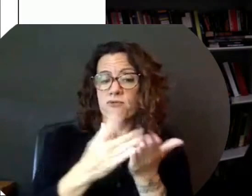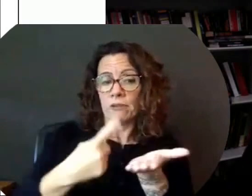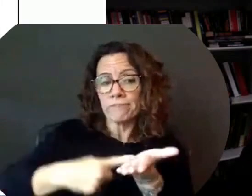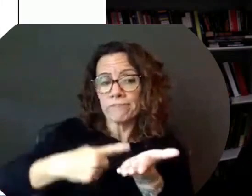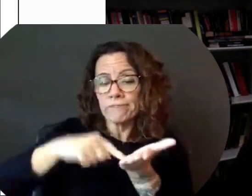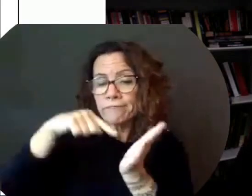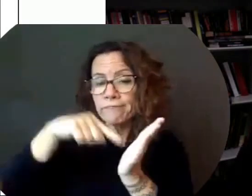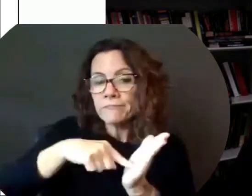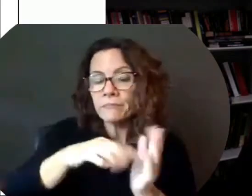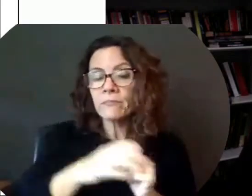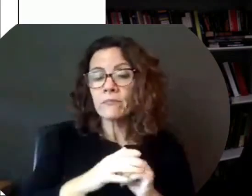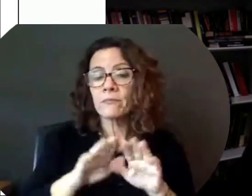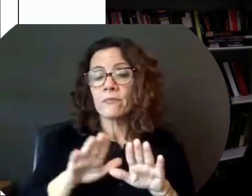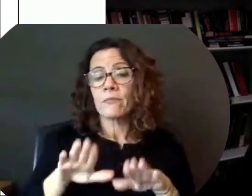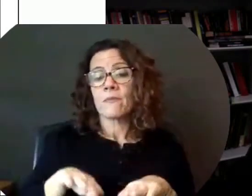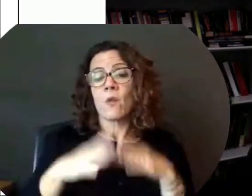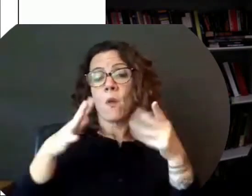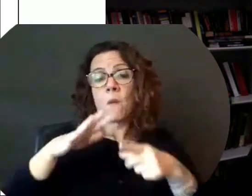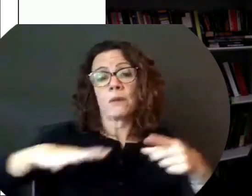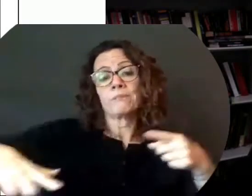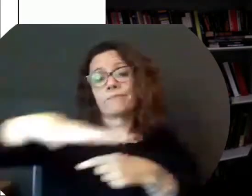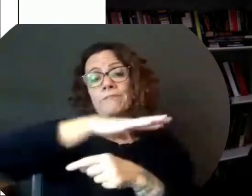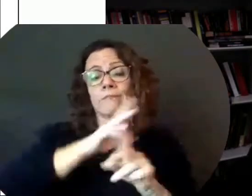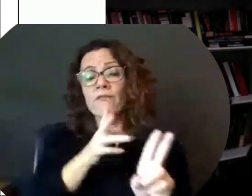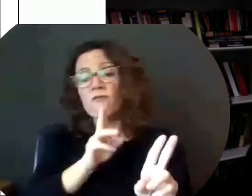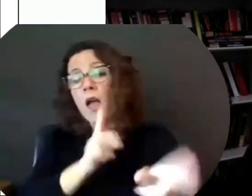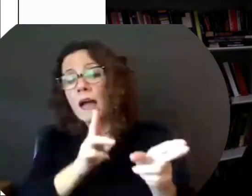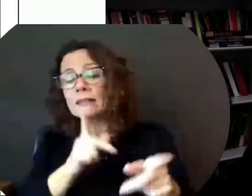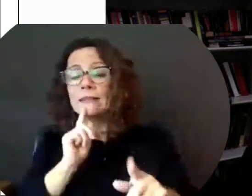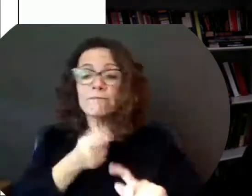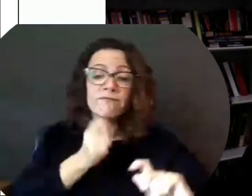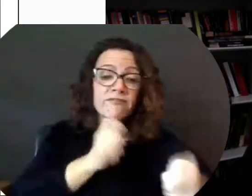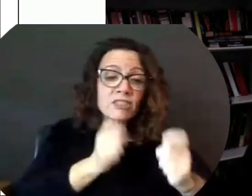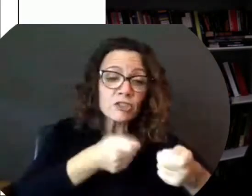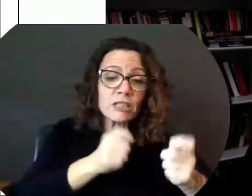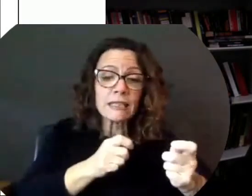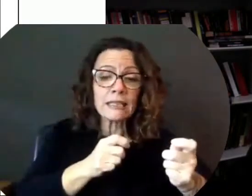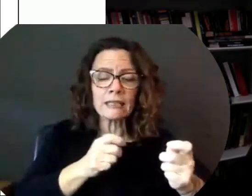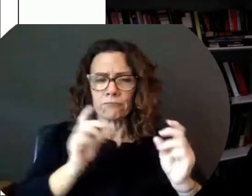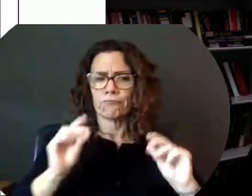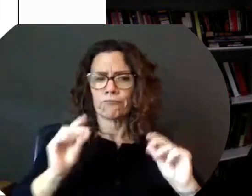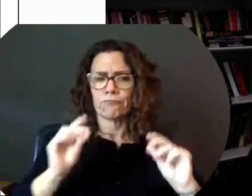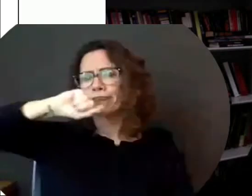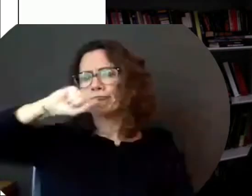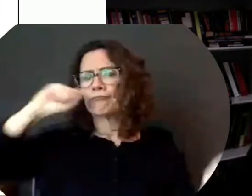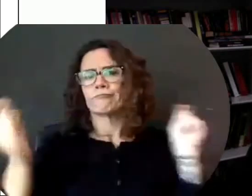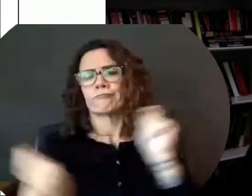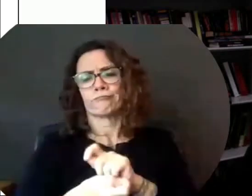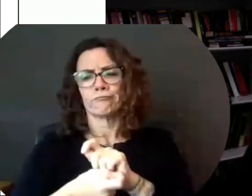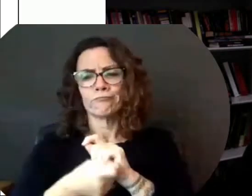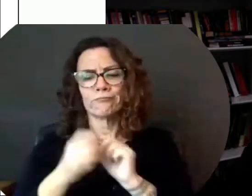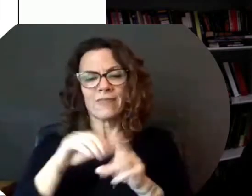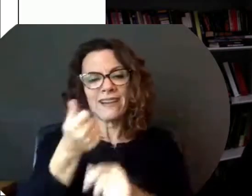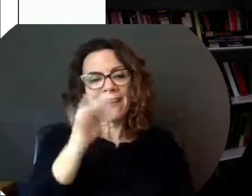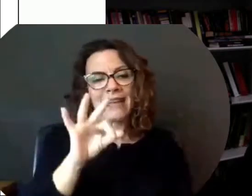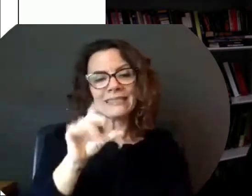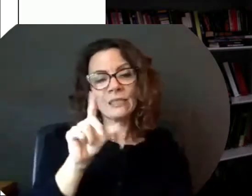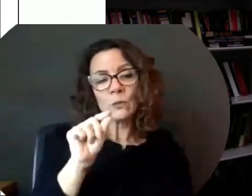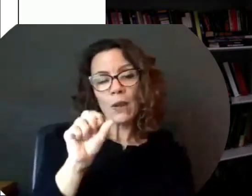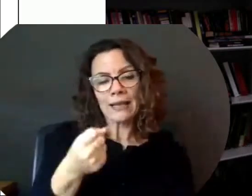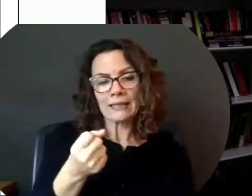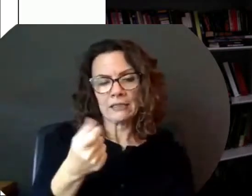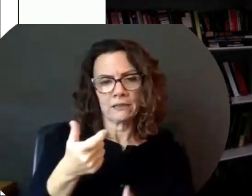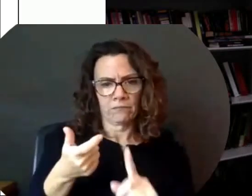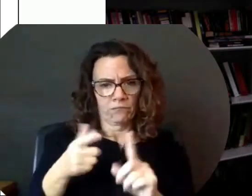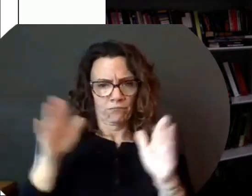by the 1920s, between the 1880s and the 1920s, into sites of private white leisure, right? And so what